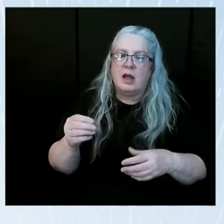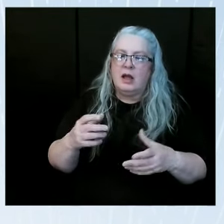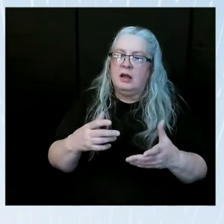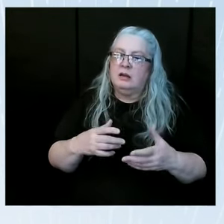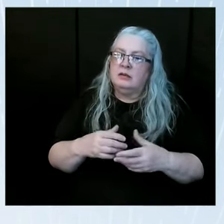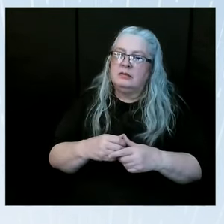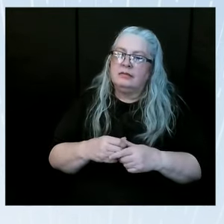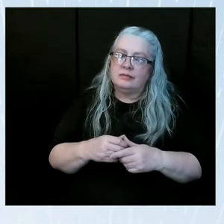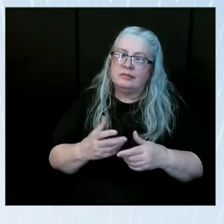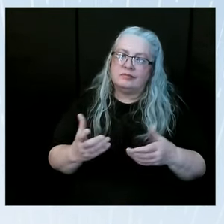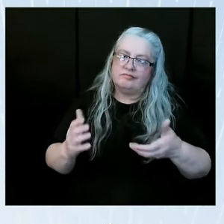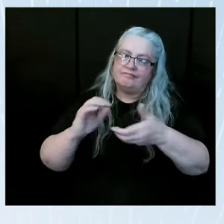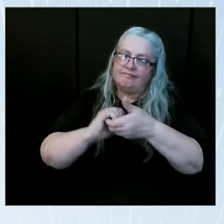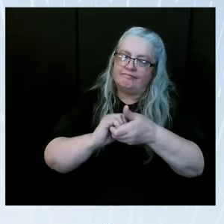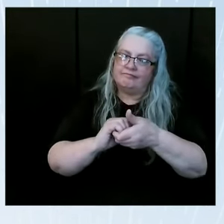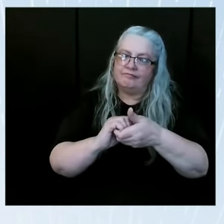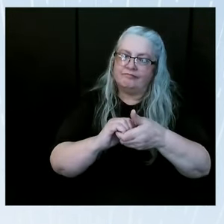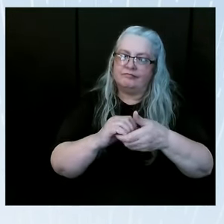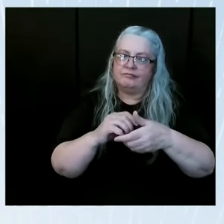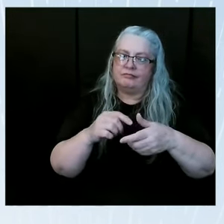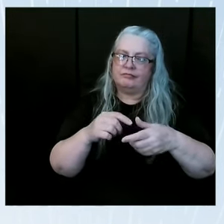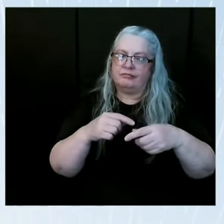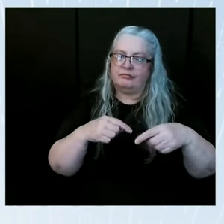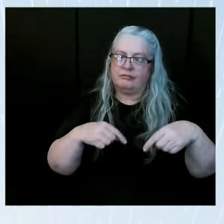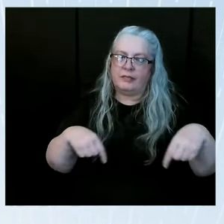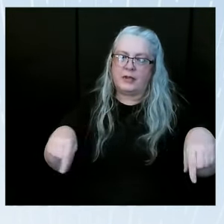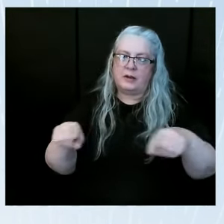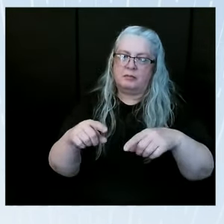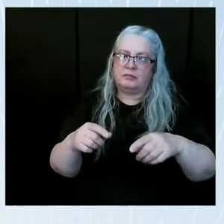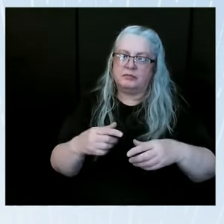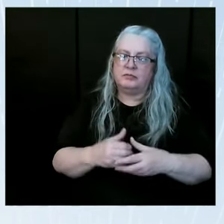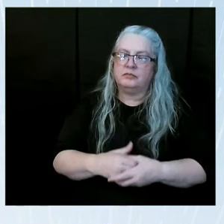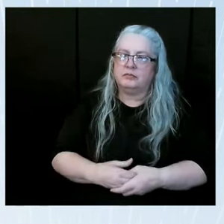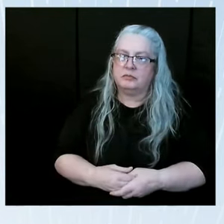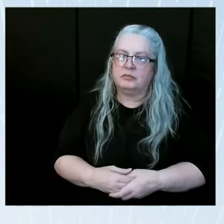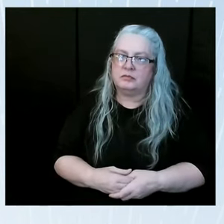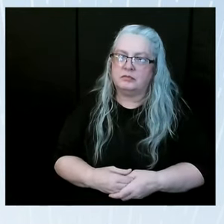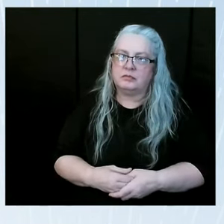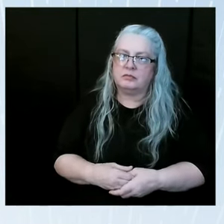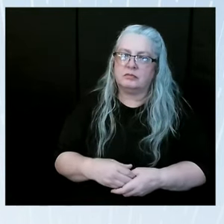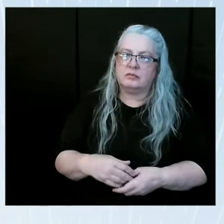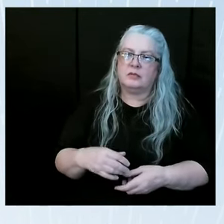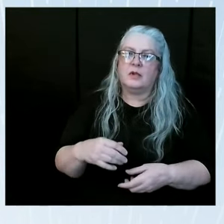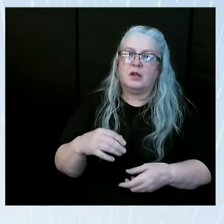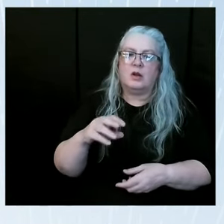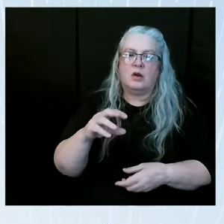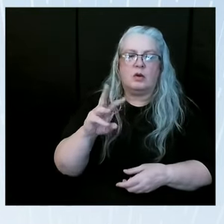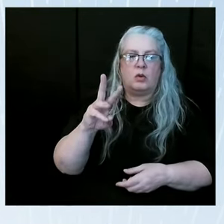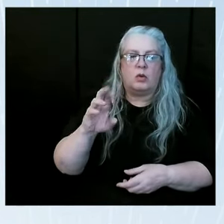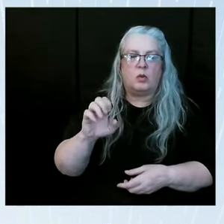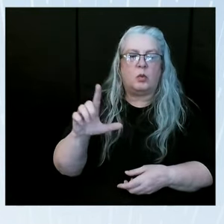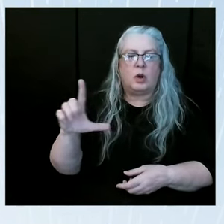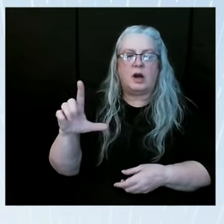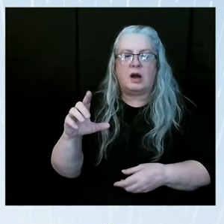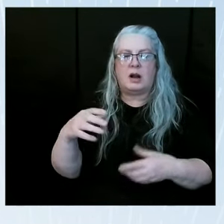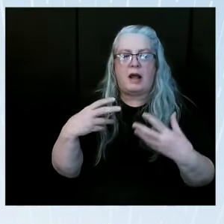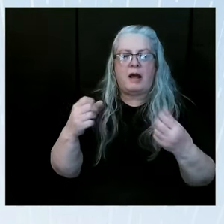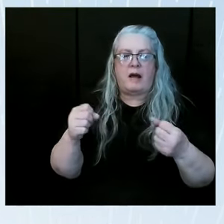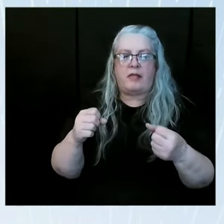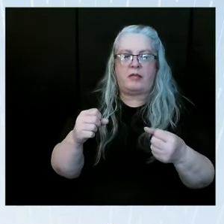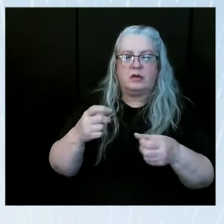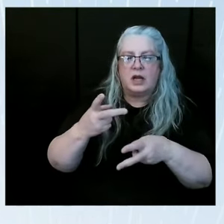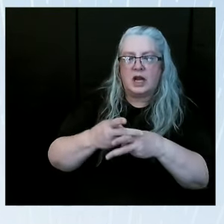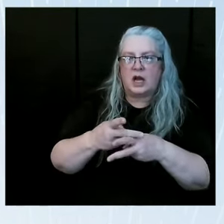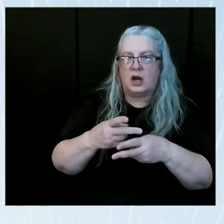which is New York's largest healthcare provider, to enhance training and resources to prevent forced labor in healthcare and public